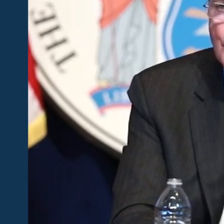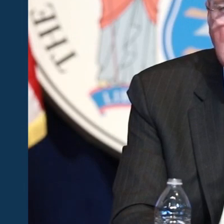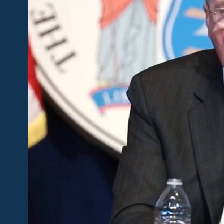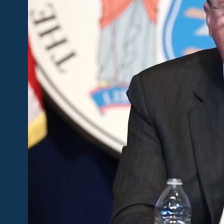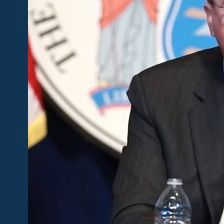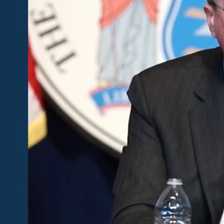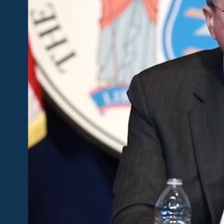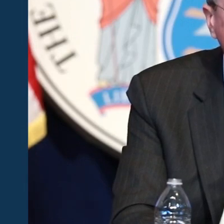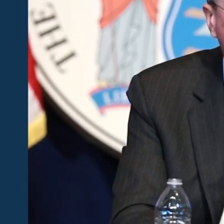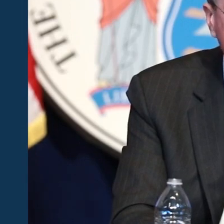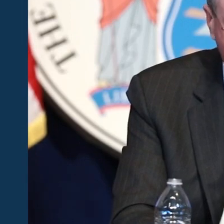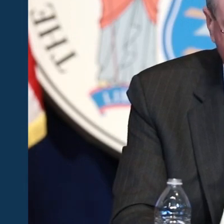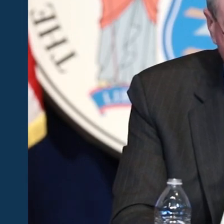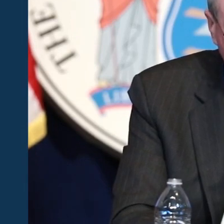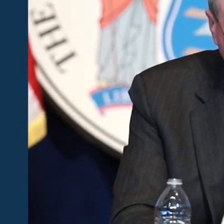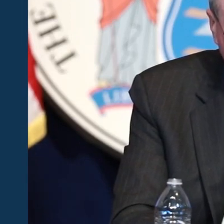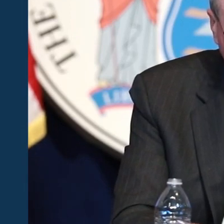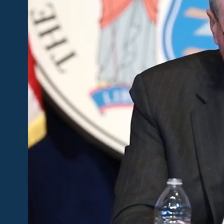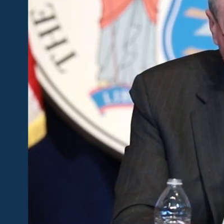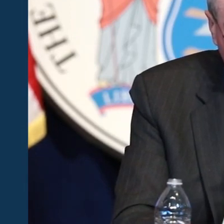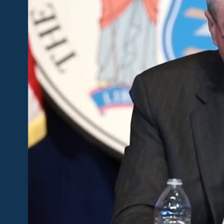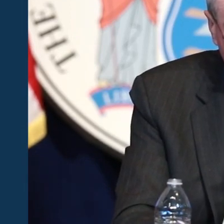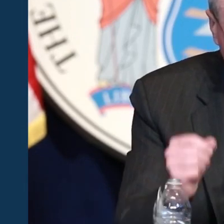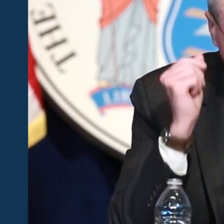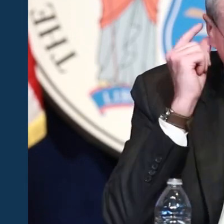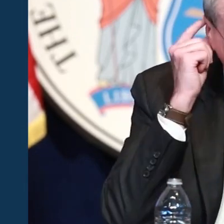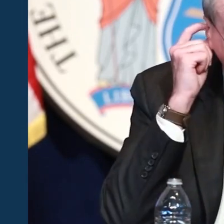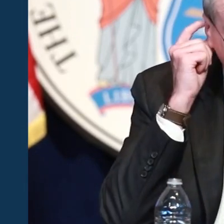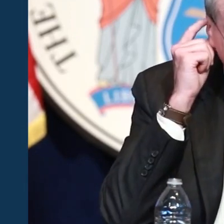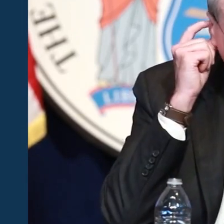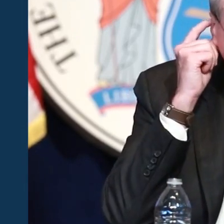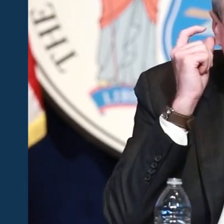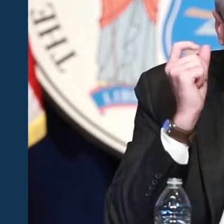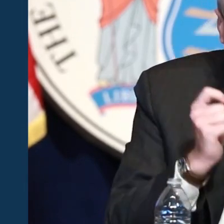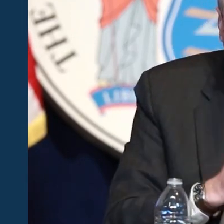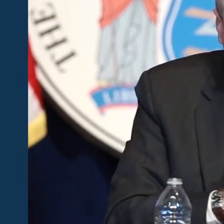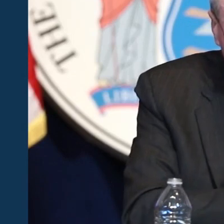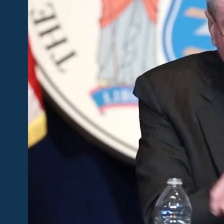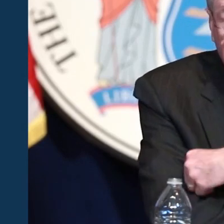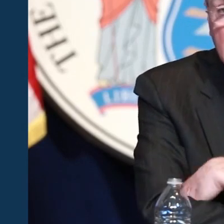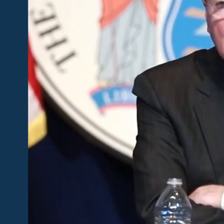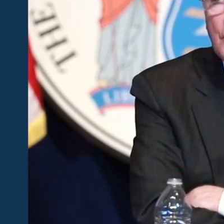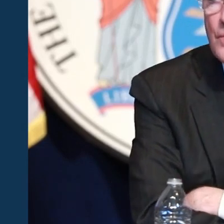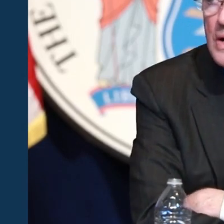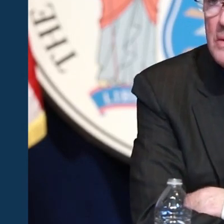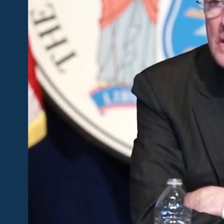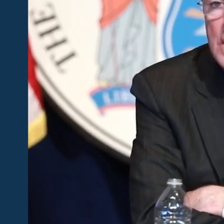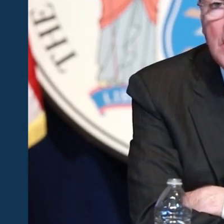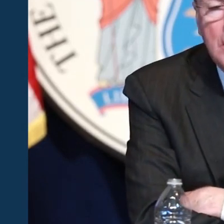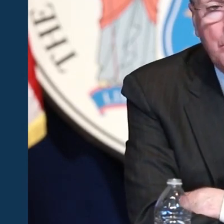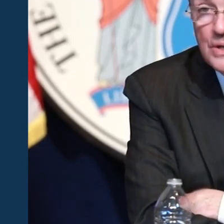to reopen, that we do that as a region and in a harmonized way. Other topics, we had a very